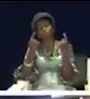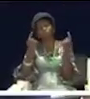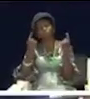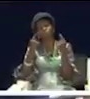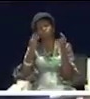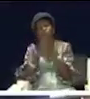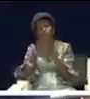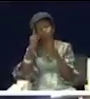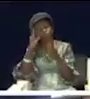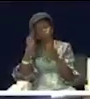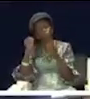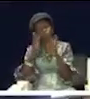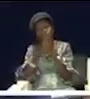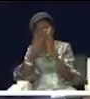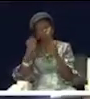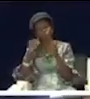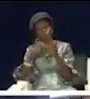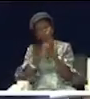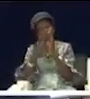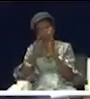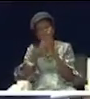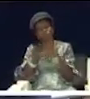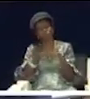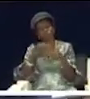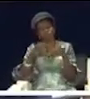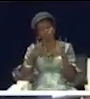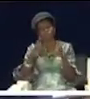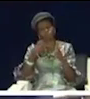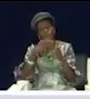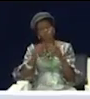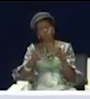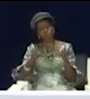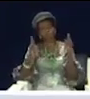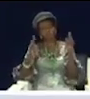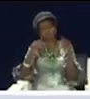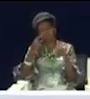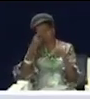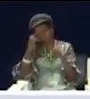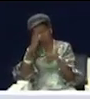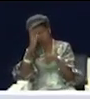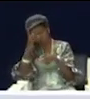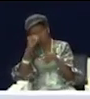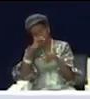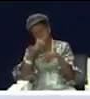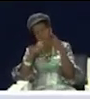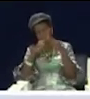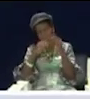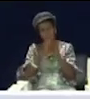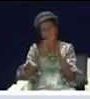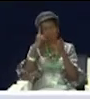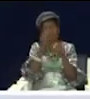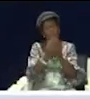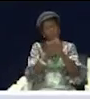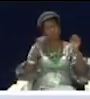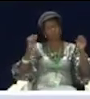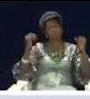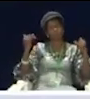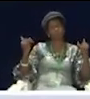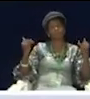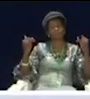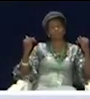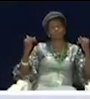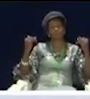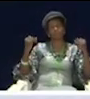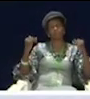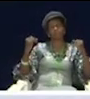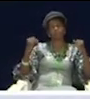Pray for them. And those of you who are still on the way, you have to hurry up because I'm about to pray for salvation now.